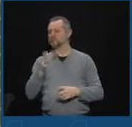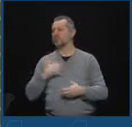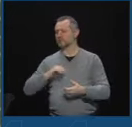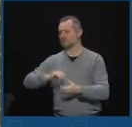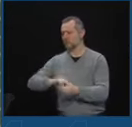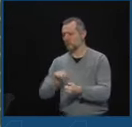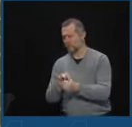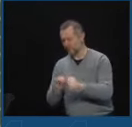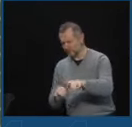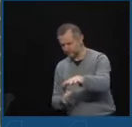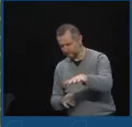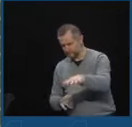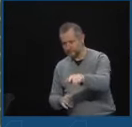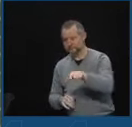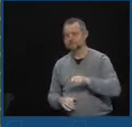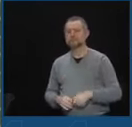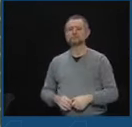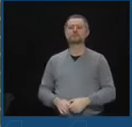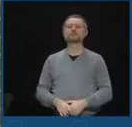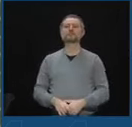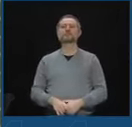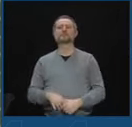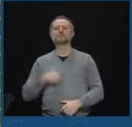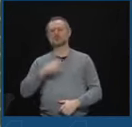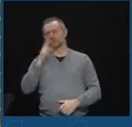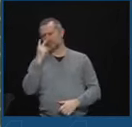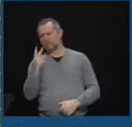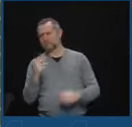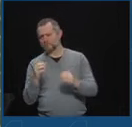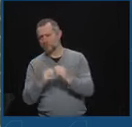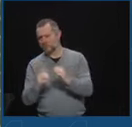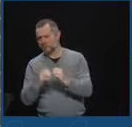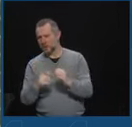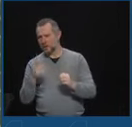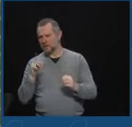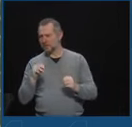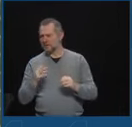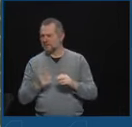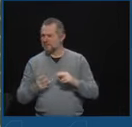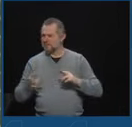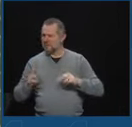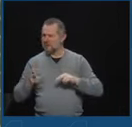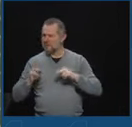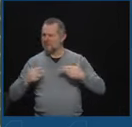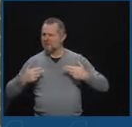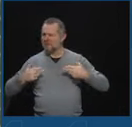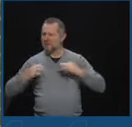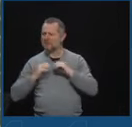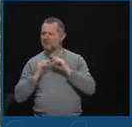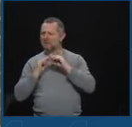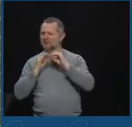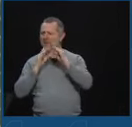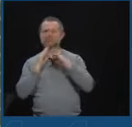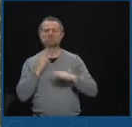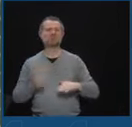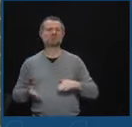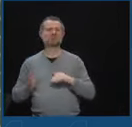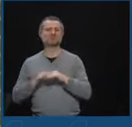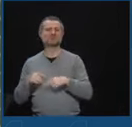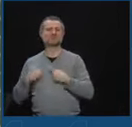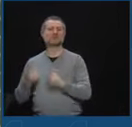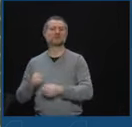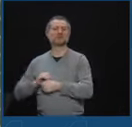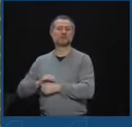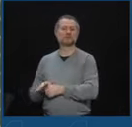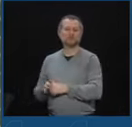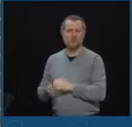We have seen a disturbing rise in gun violence across the country and here in New York since the beginning of the pandemic. And that's why,